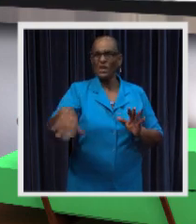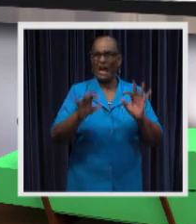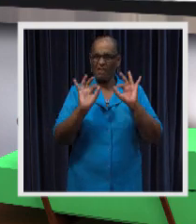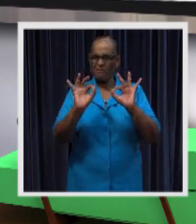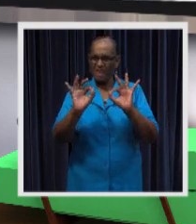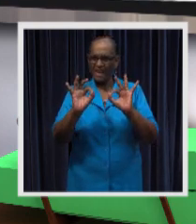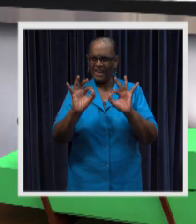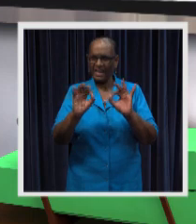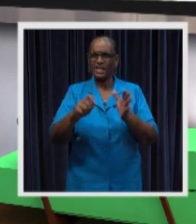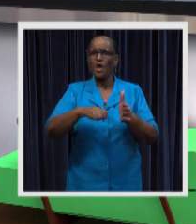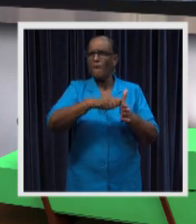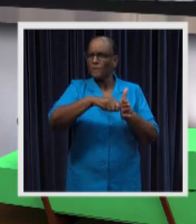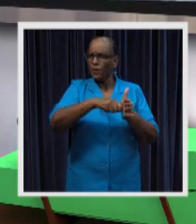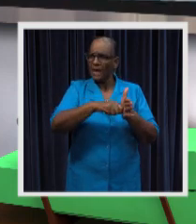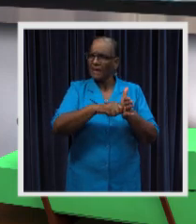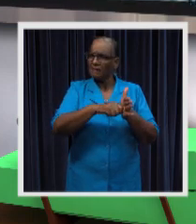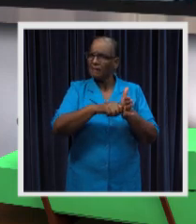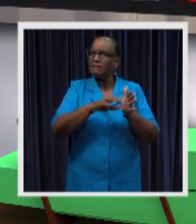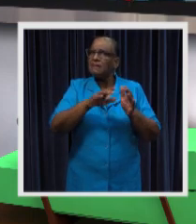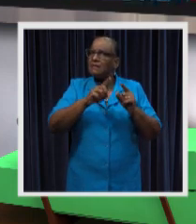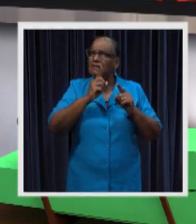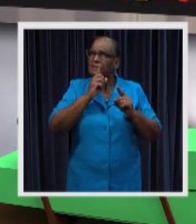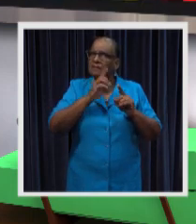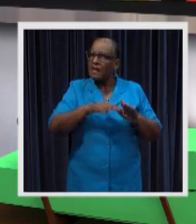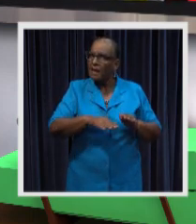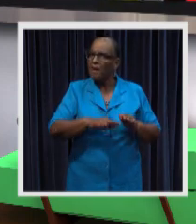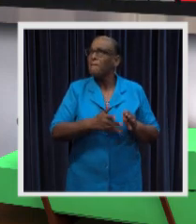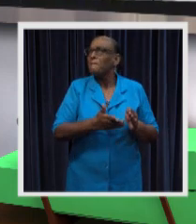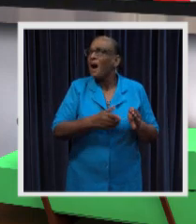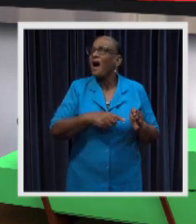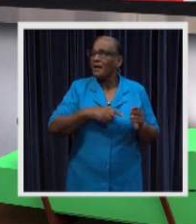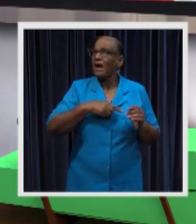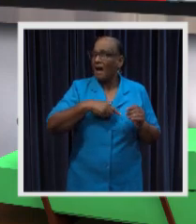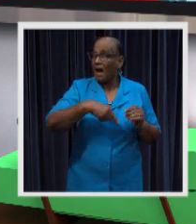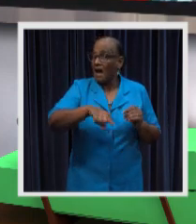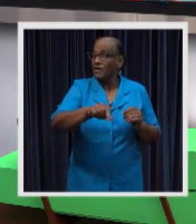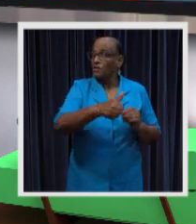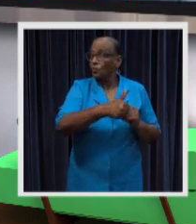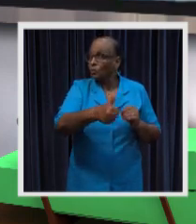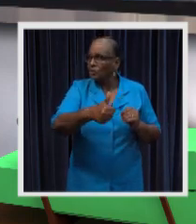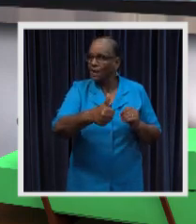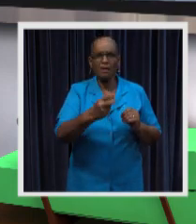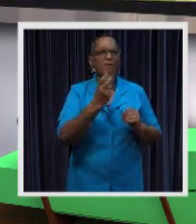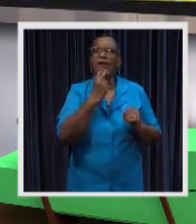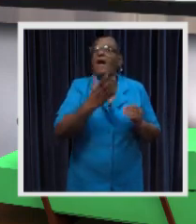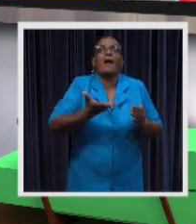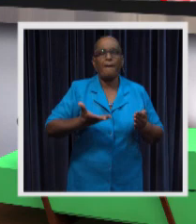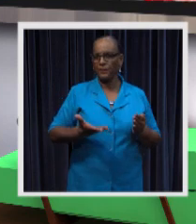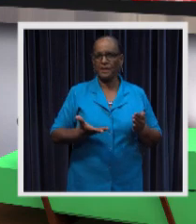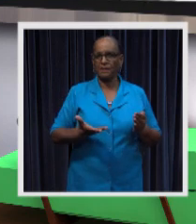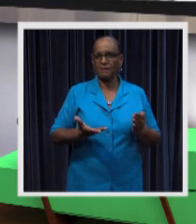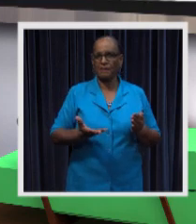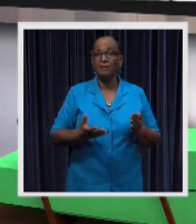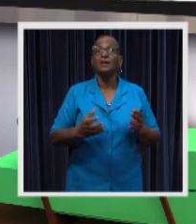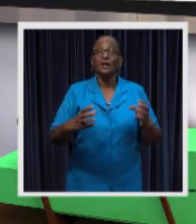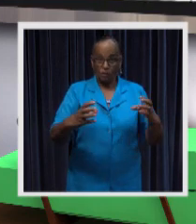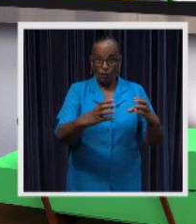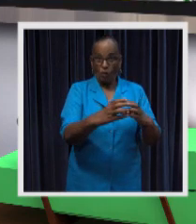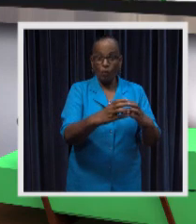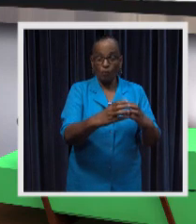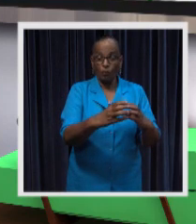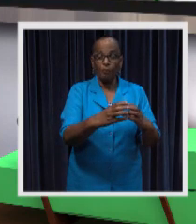Director of the Department of National Security, it seems that the project has stopped, but if things go well, there are